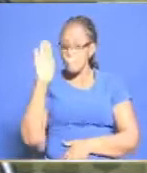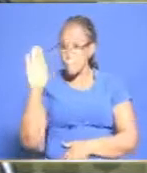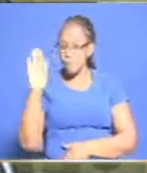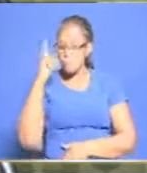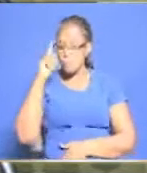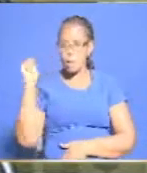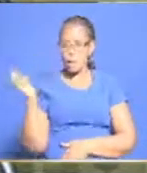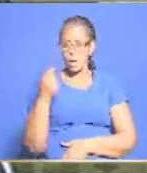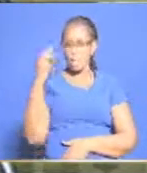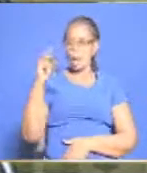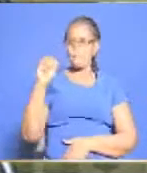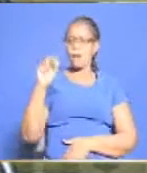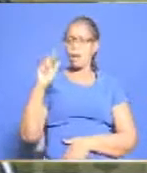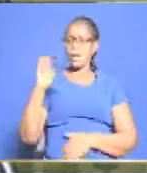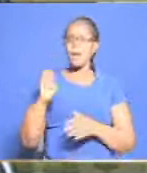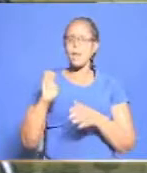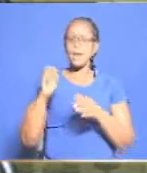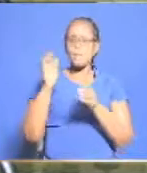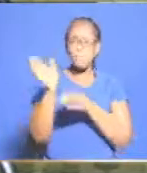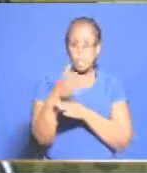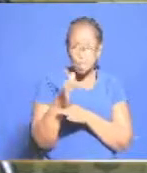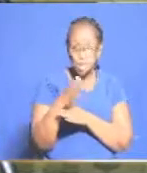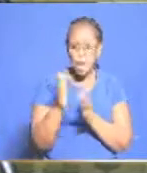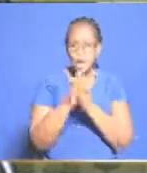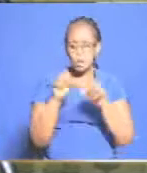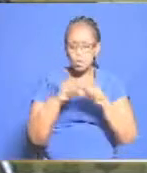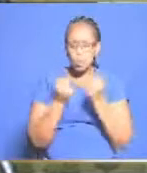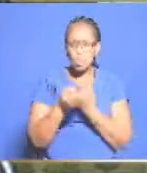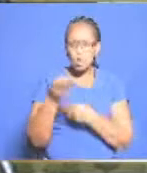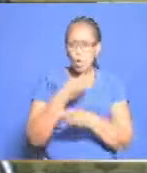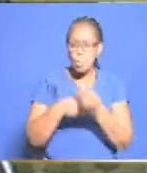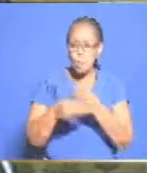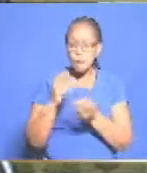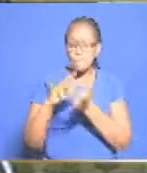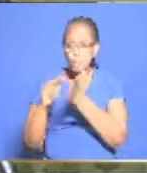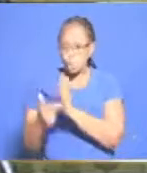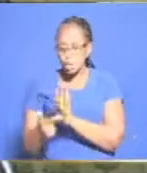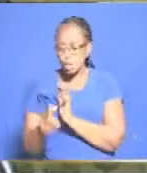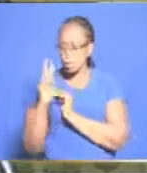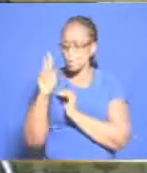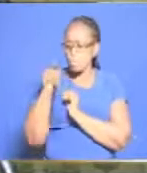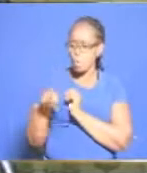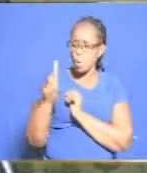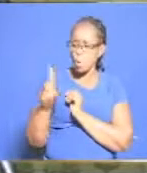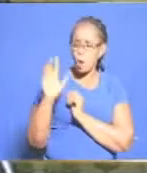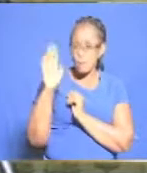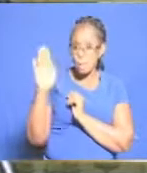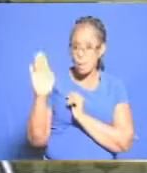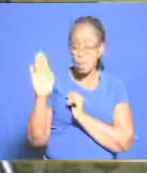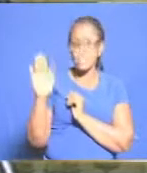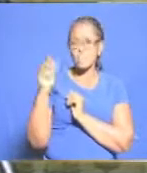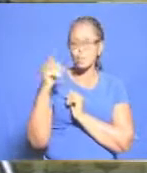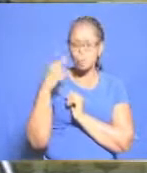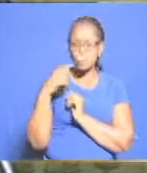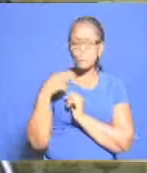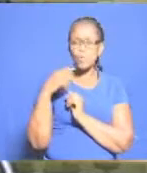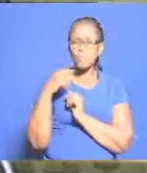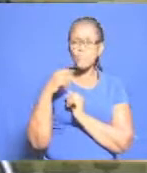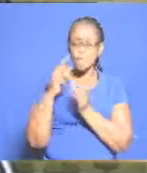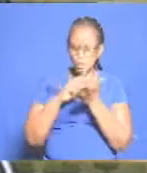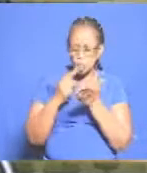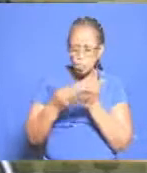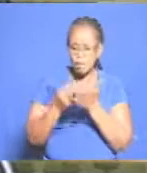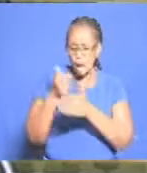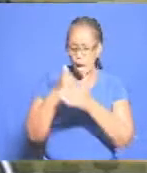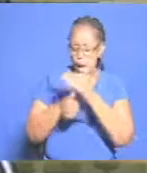Kenya marine fisheries and socioeconomic development project, cash link 2.1 billion for exploitation of living resources under the